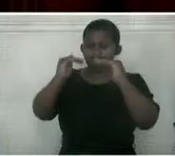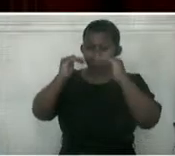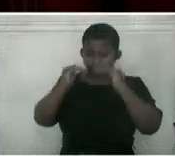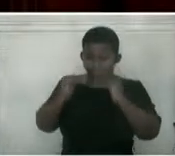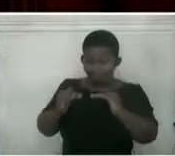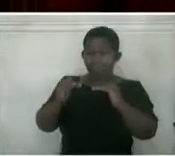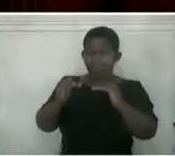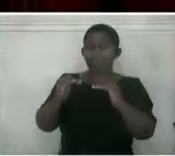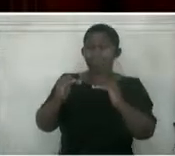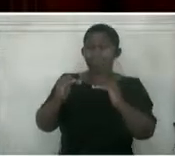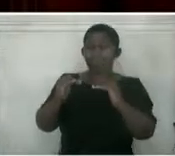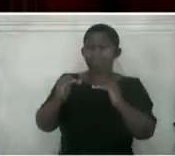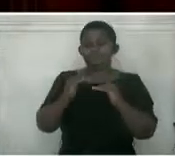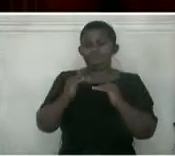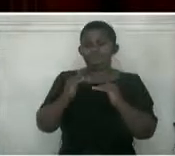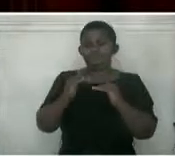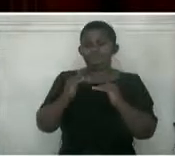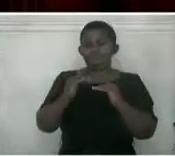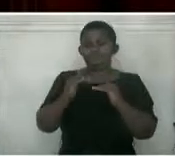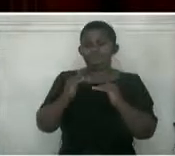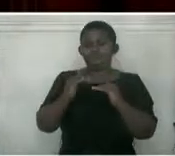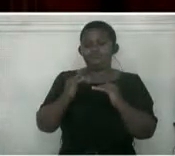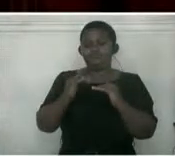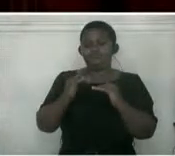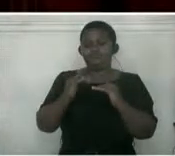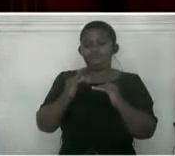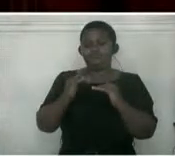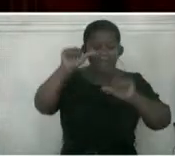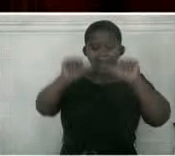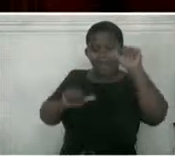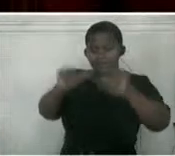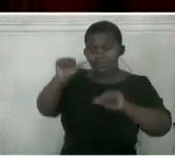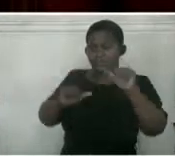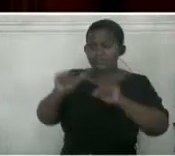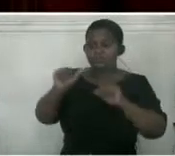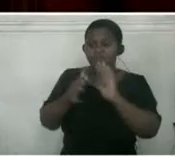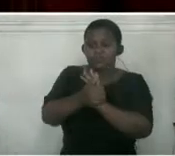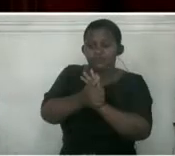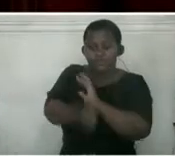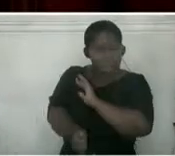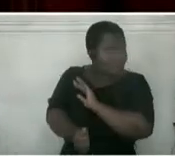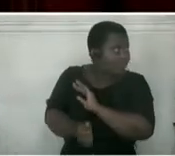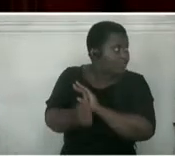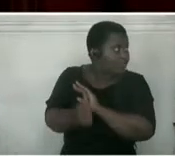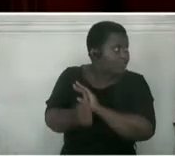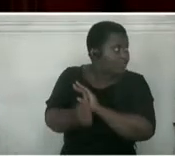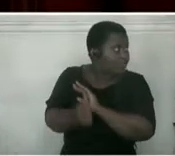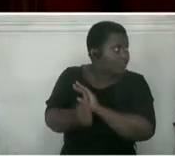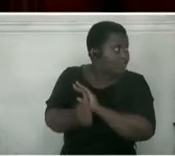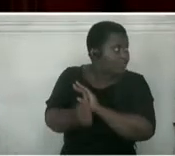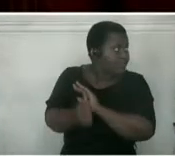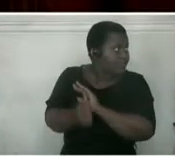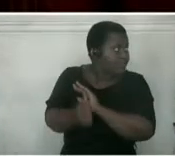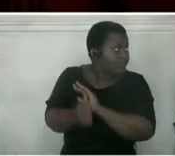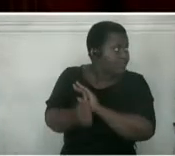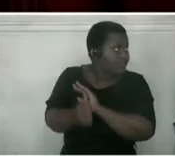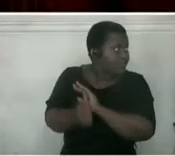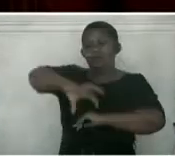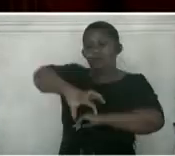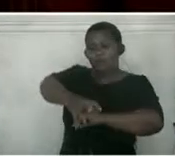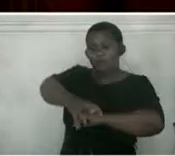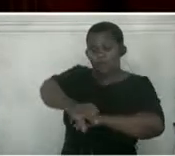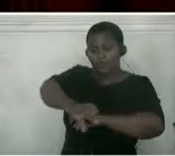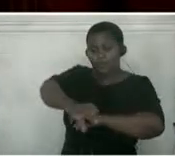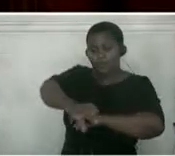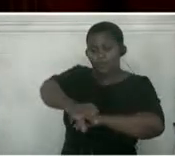lower level doing assessment of skills. Through the Provincial Public